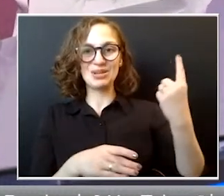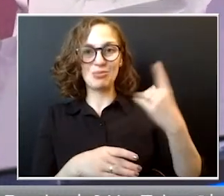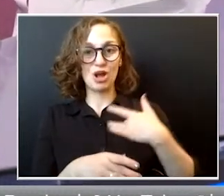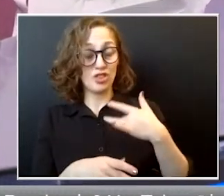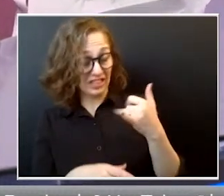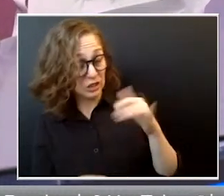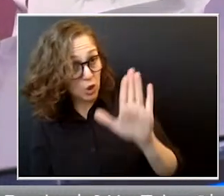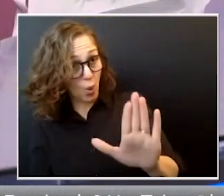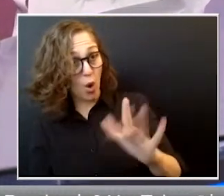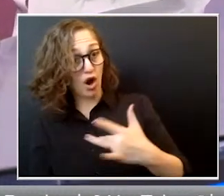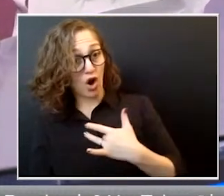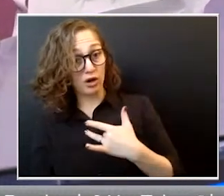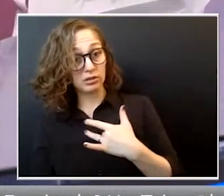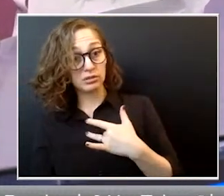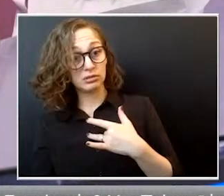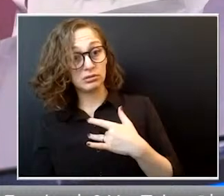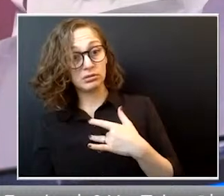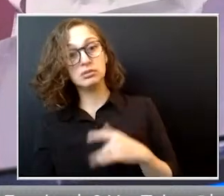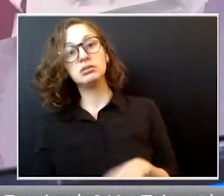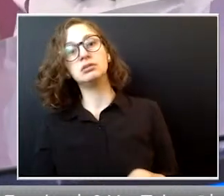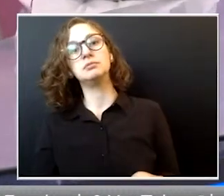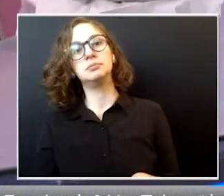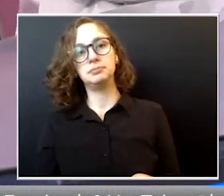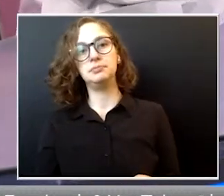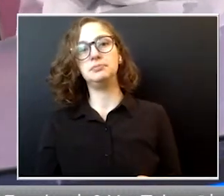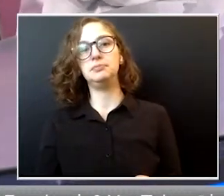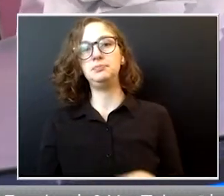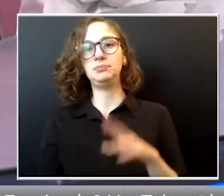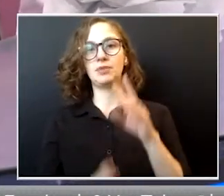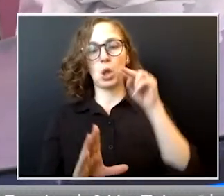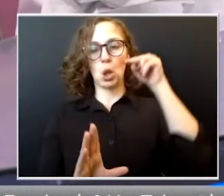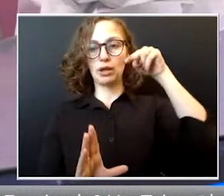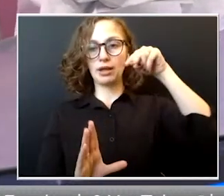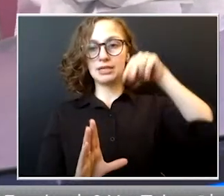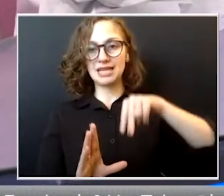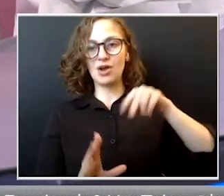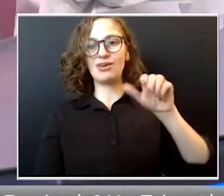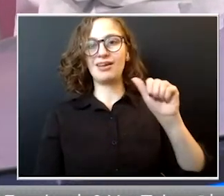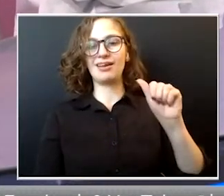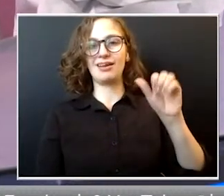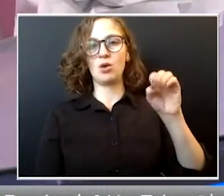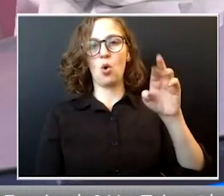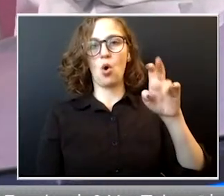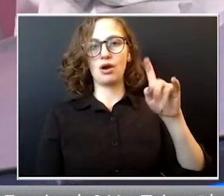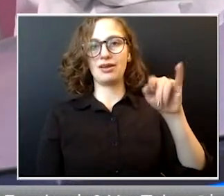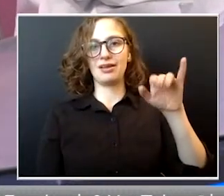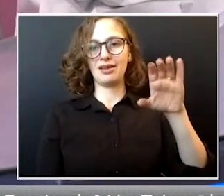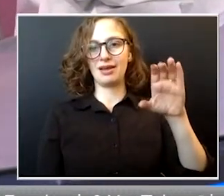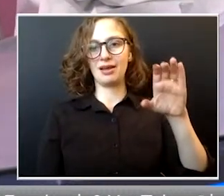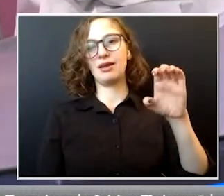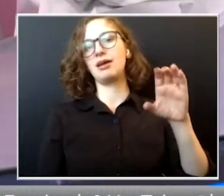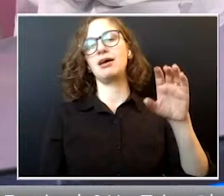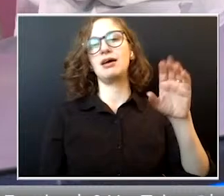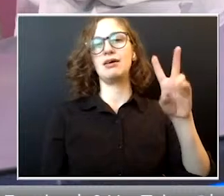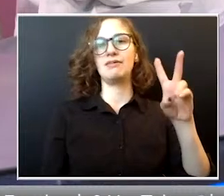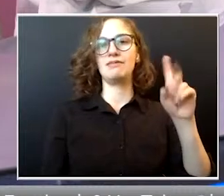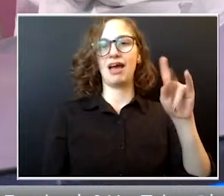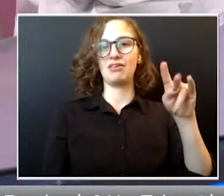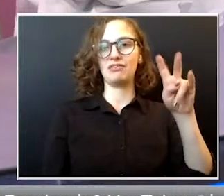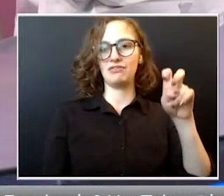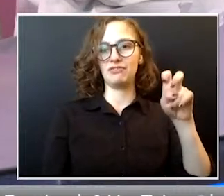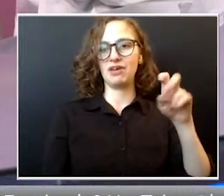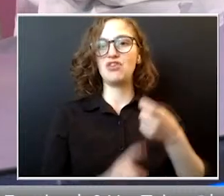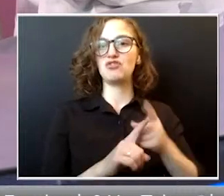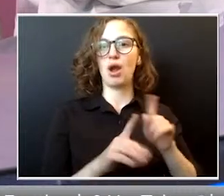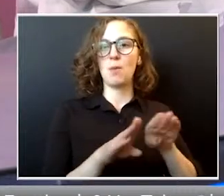looking at? What are we looking at? So this is looking down at the aortic valve from an opened aorta, and this is a deconstructed